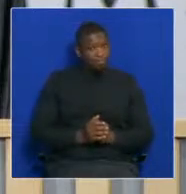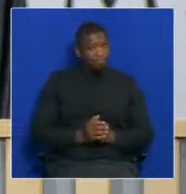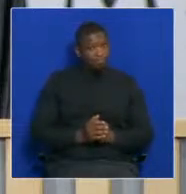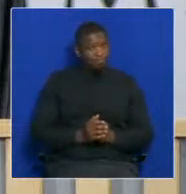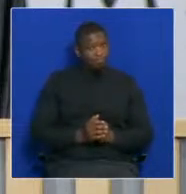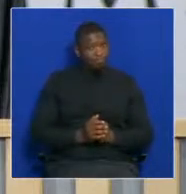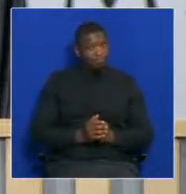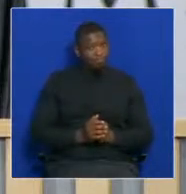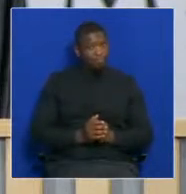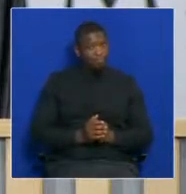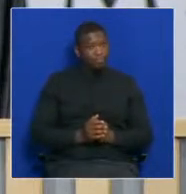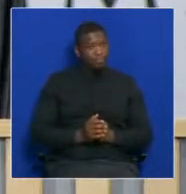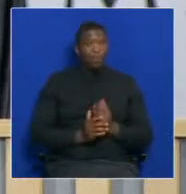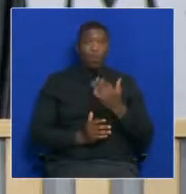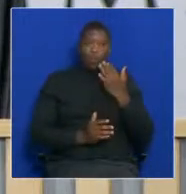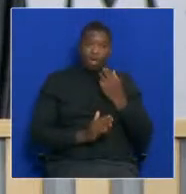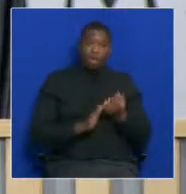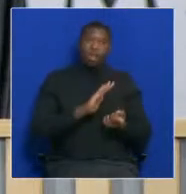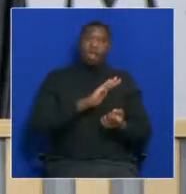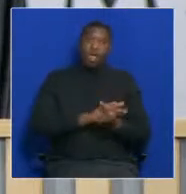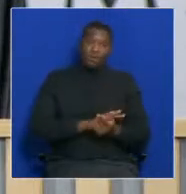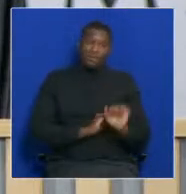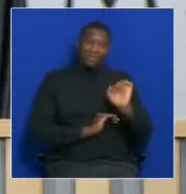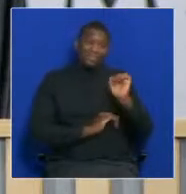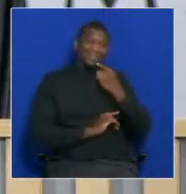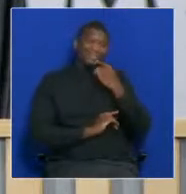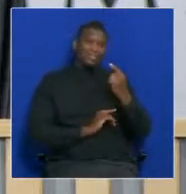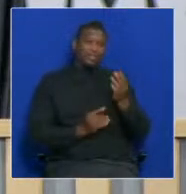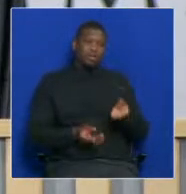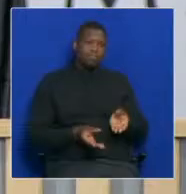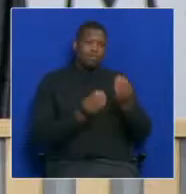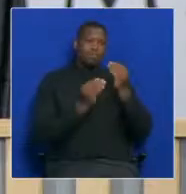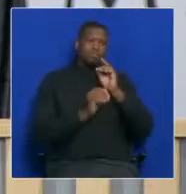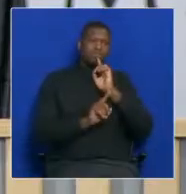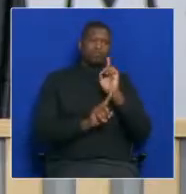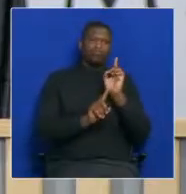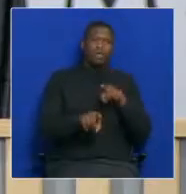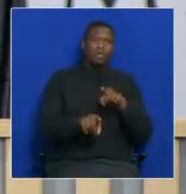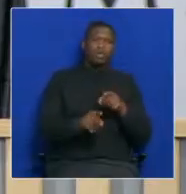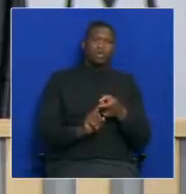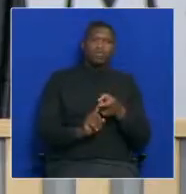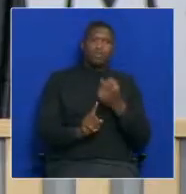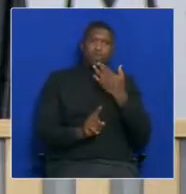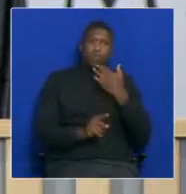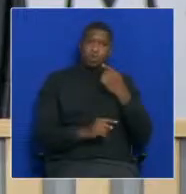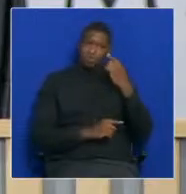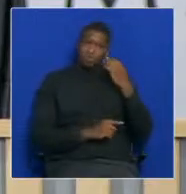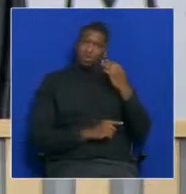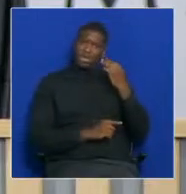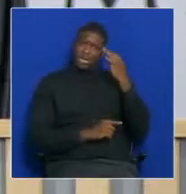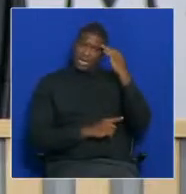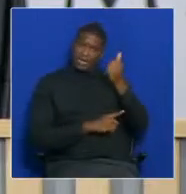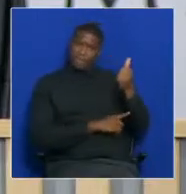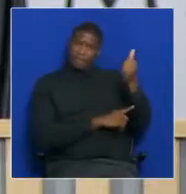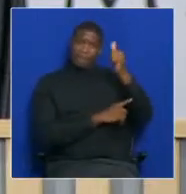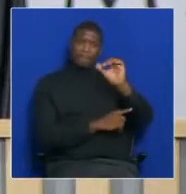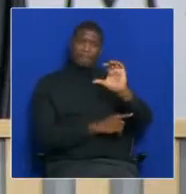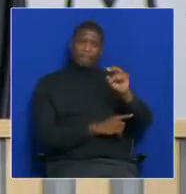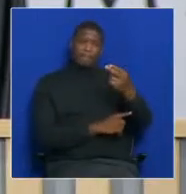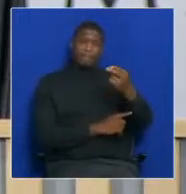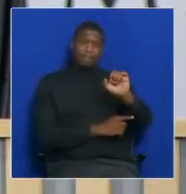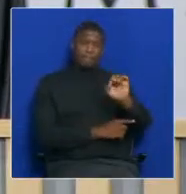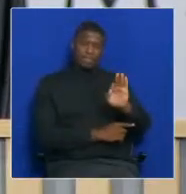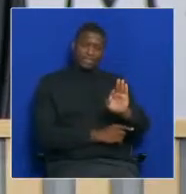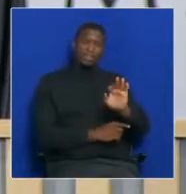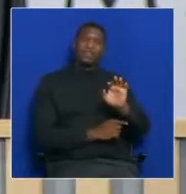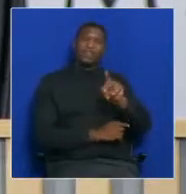when he said that he got the instruction from Chief Perumal that he must get the dockets, and he's been to a station,